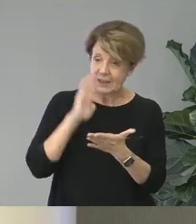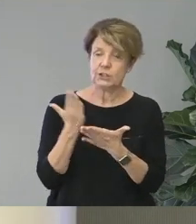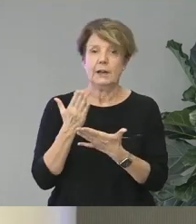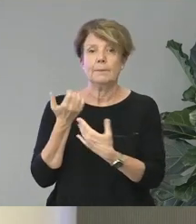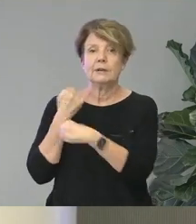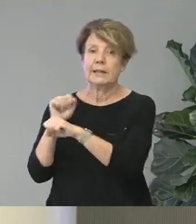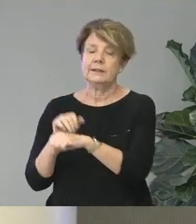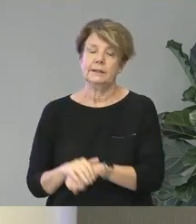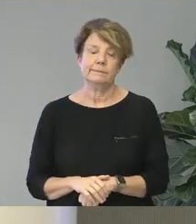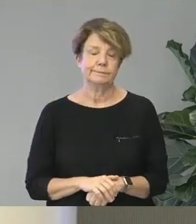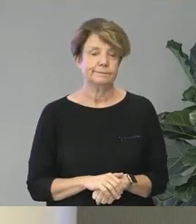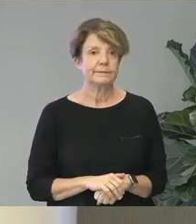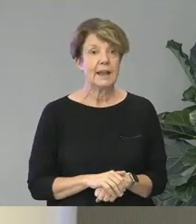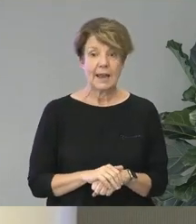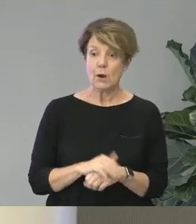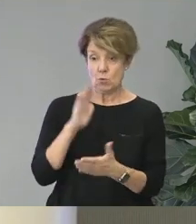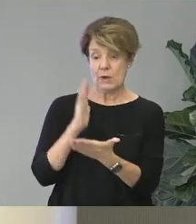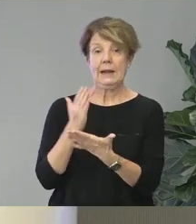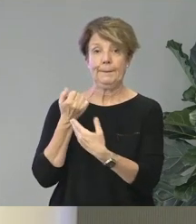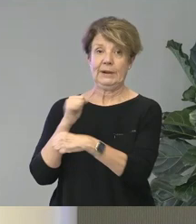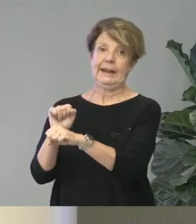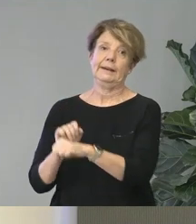and are in fact protected.